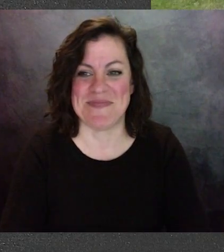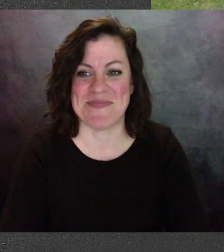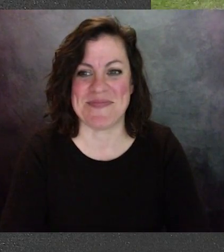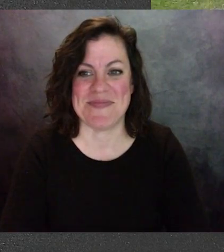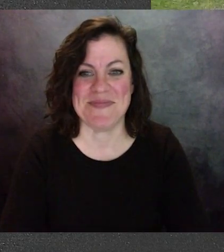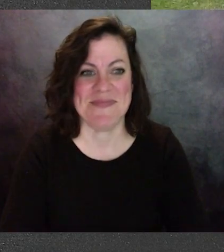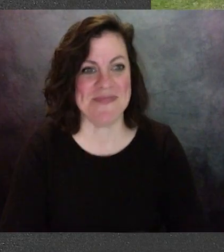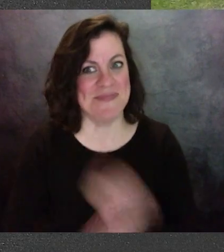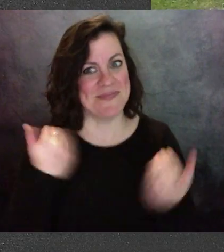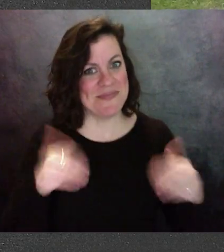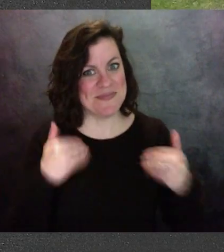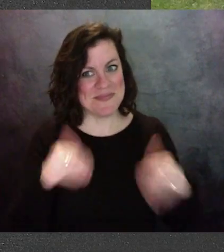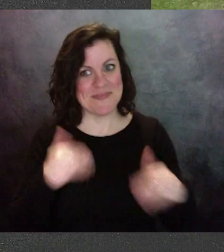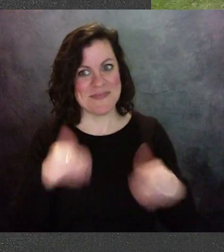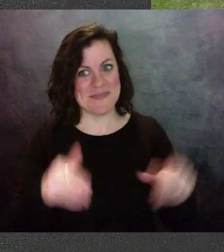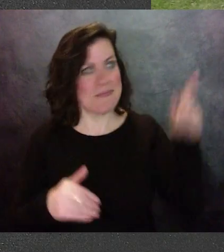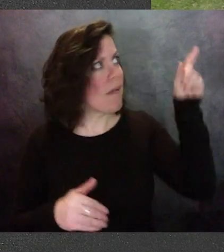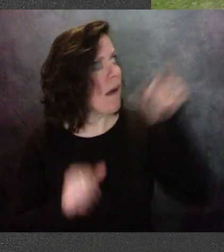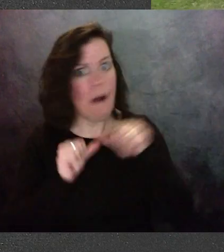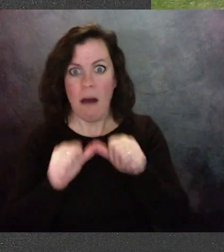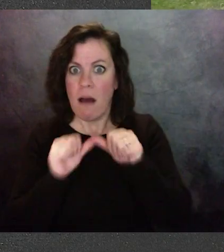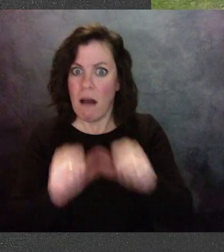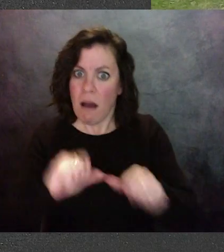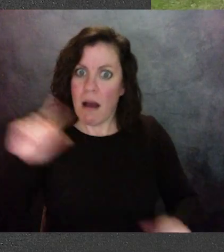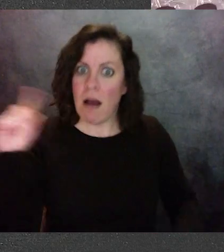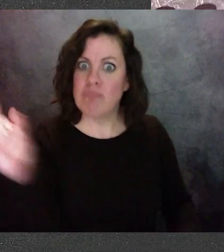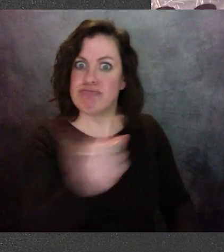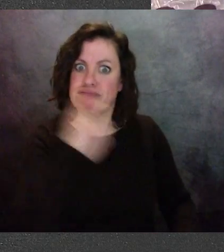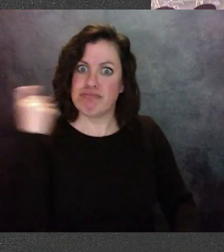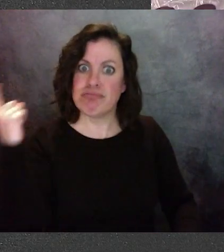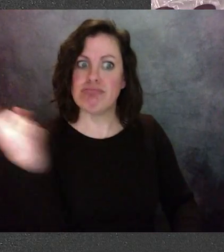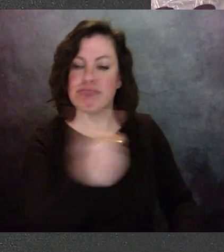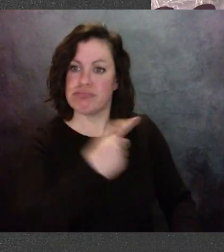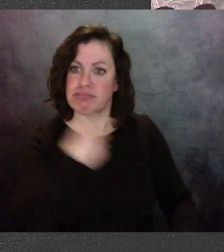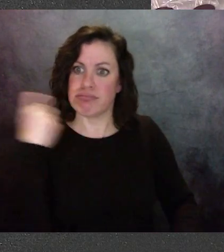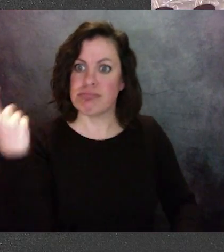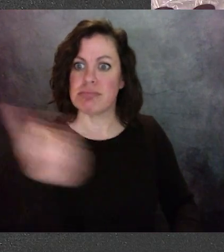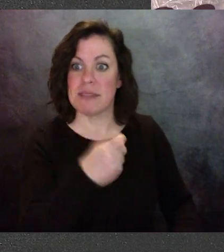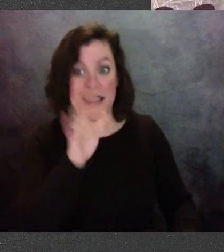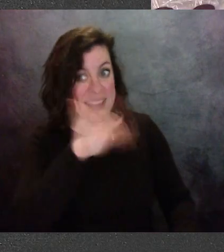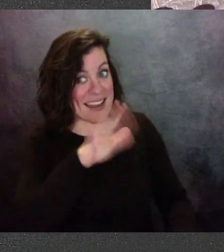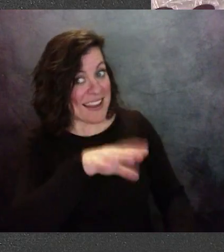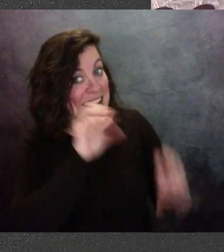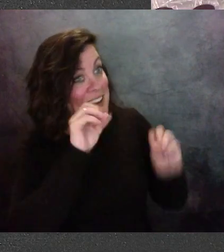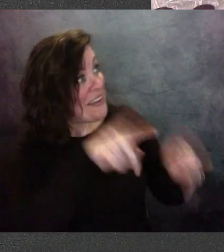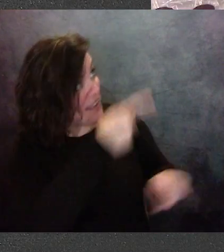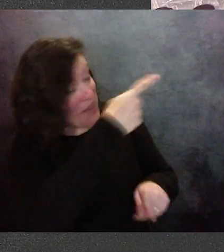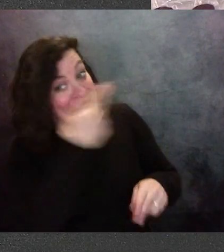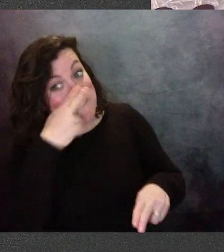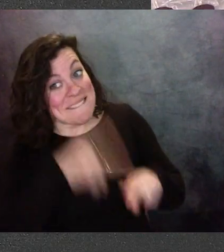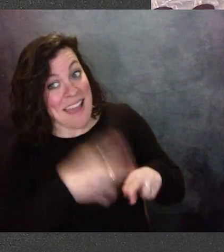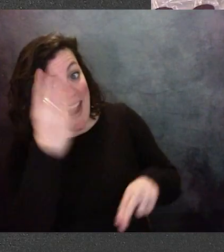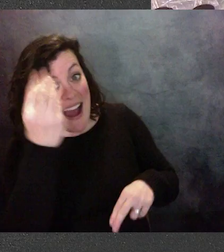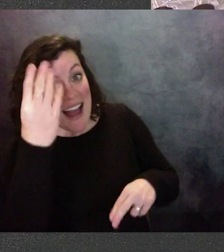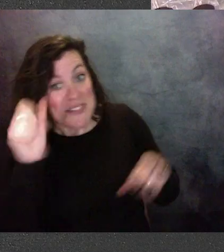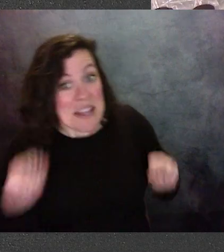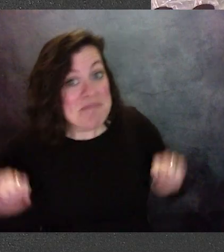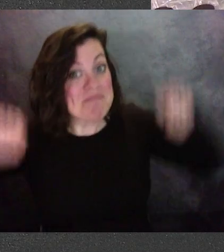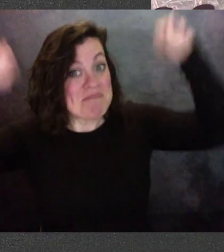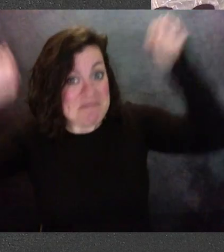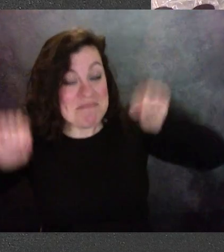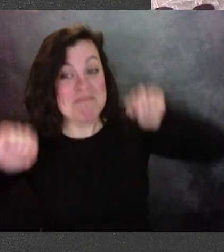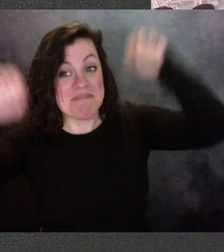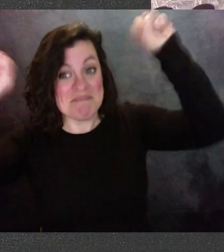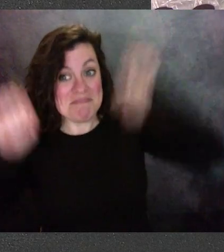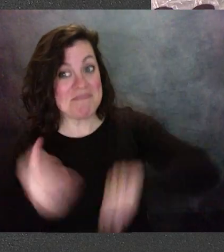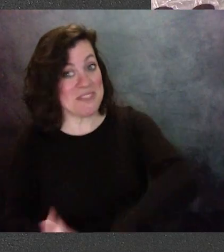Wow! I think they could just keep going. So did you guys have fun shaping up out there? Yeah! It's so much fun